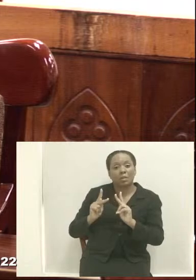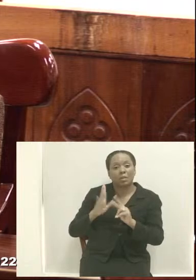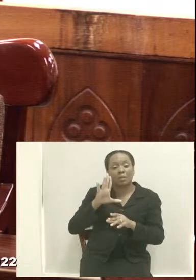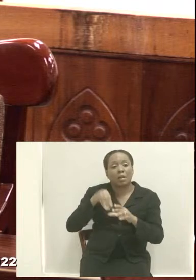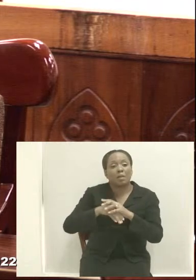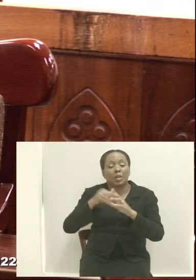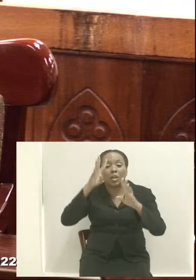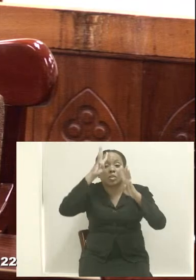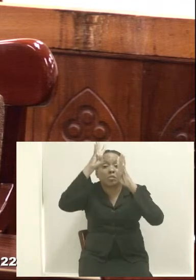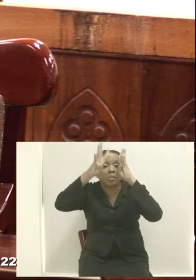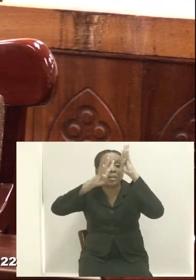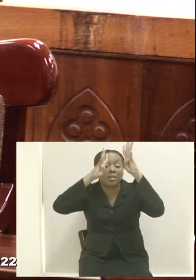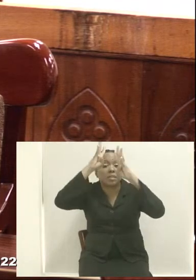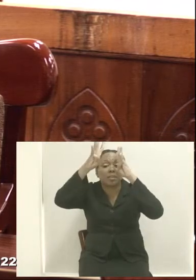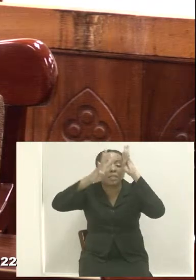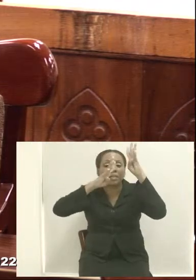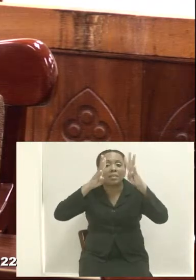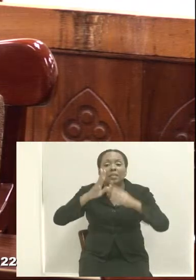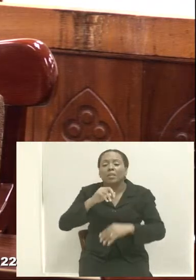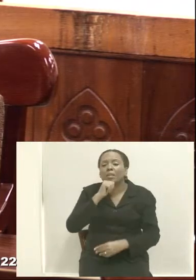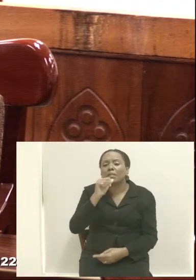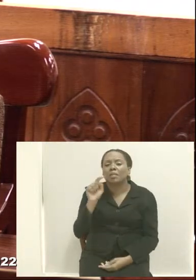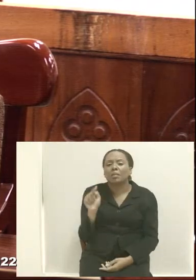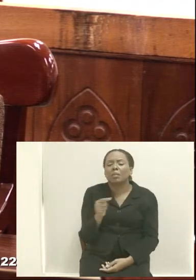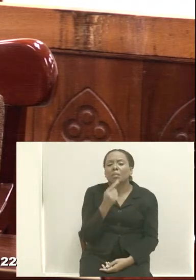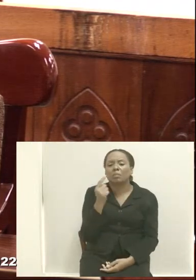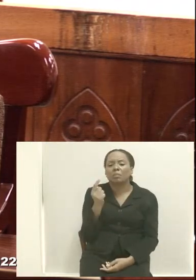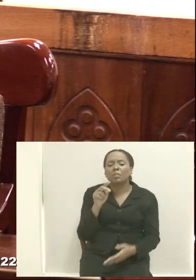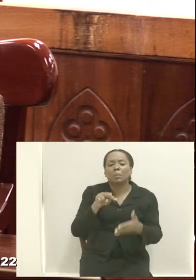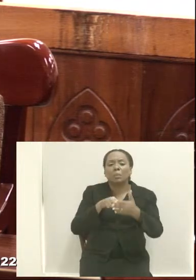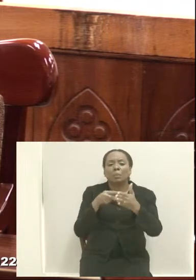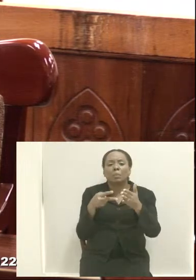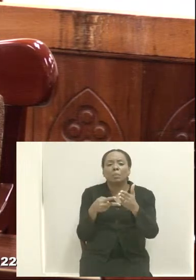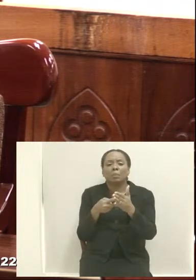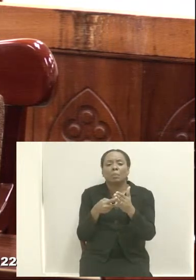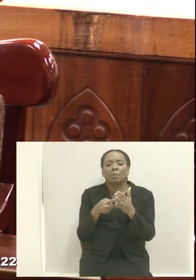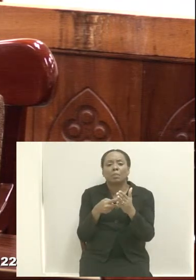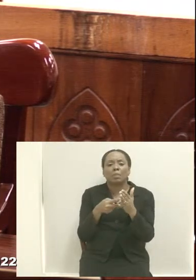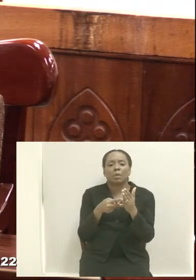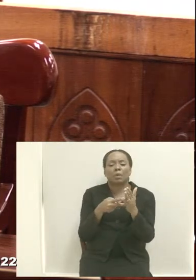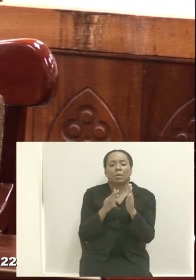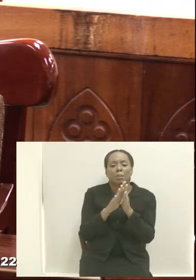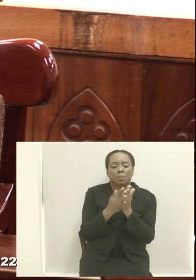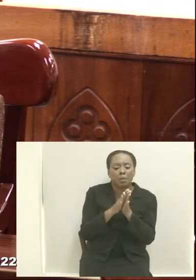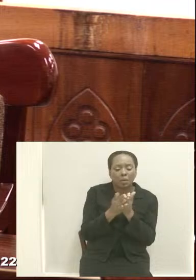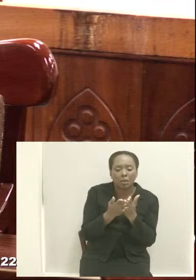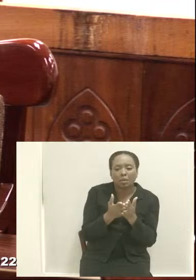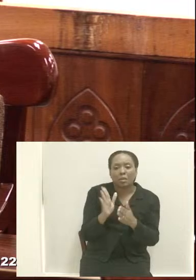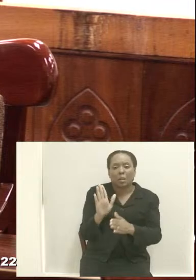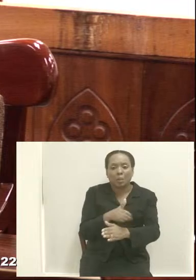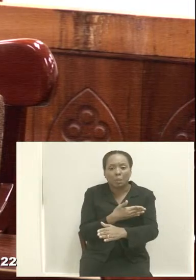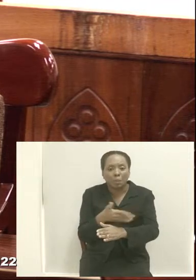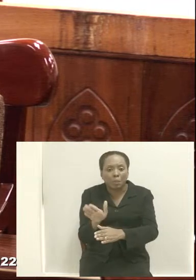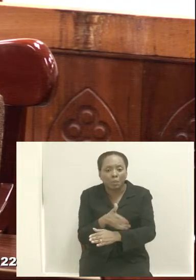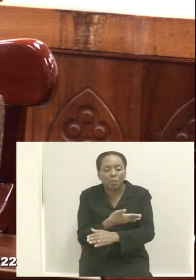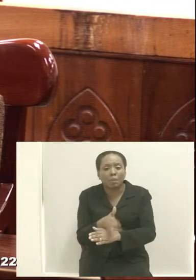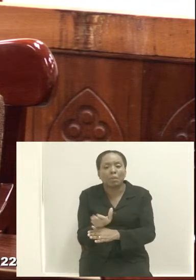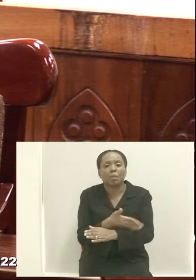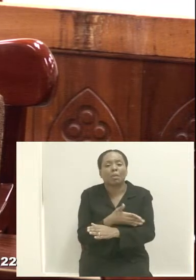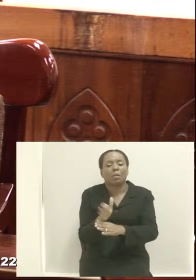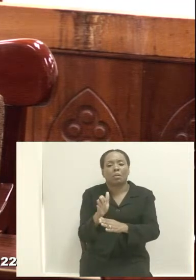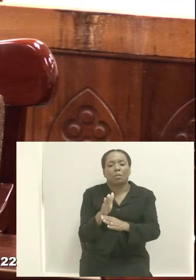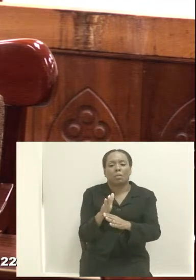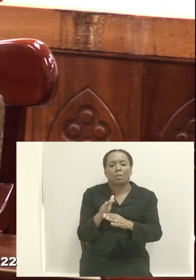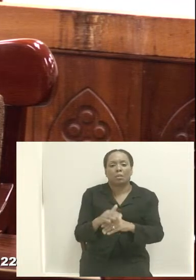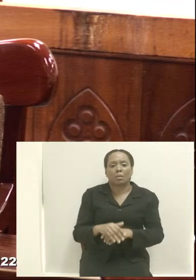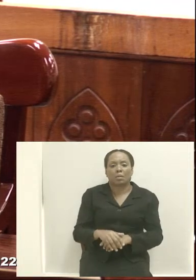speaking of literature and music and so on. When I use the word creative, I'm talking about using